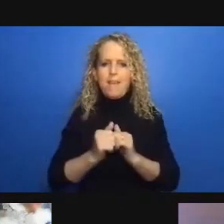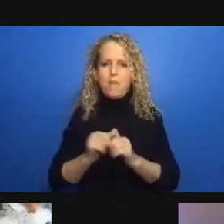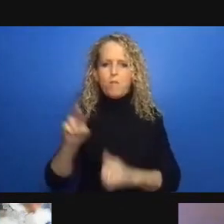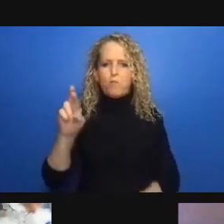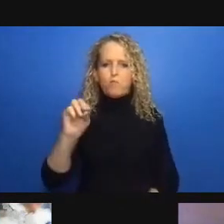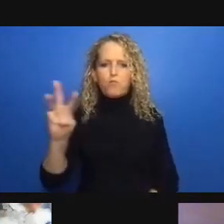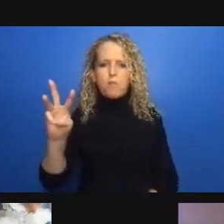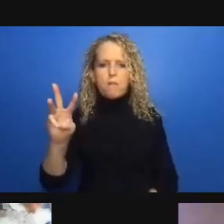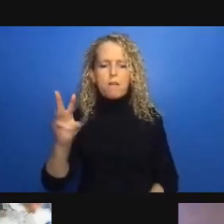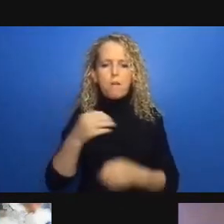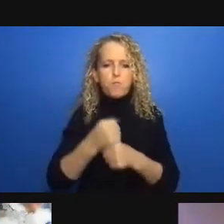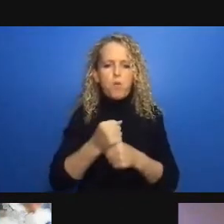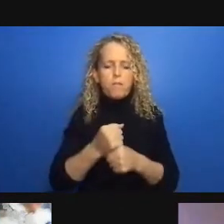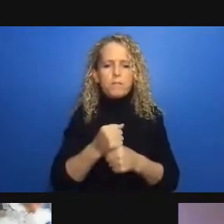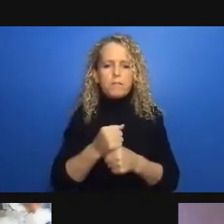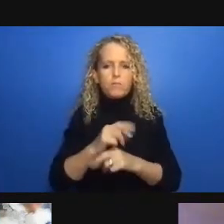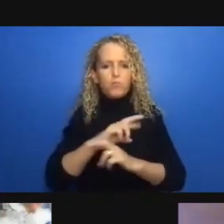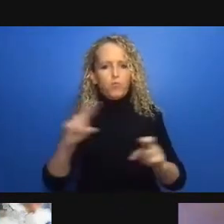ready?